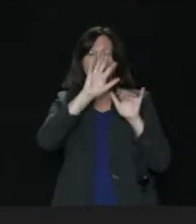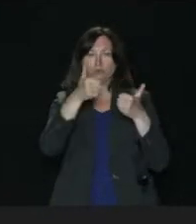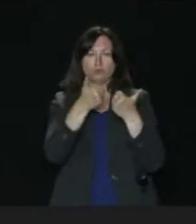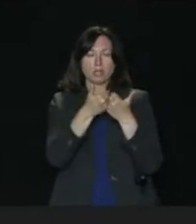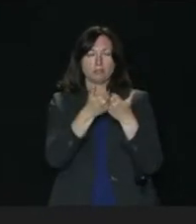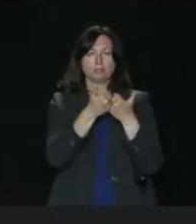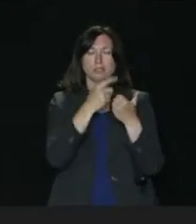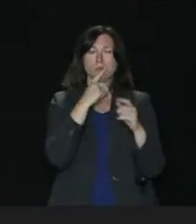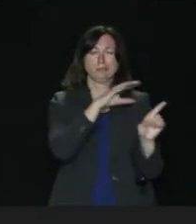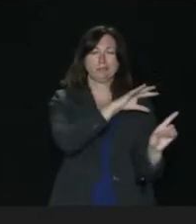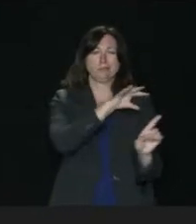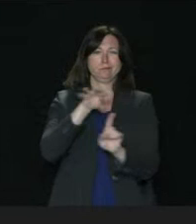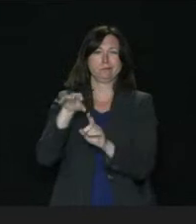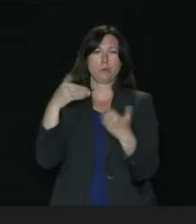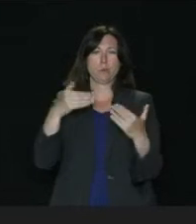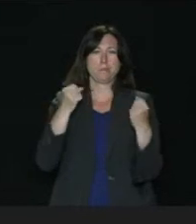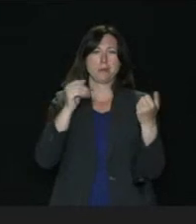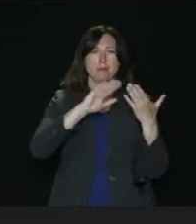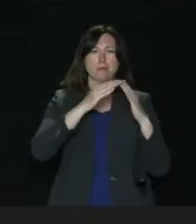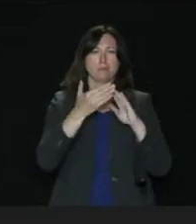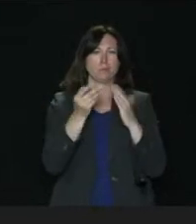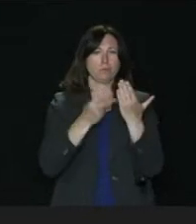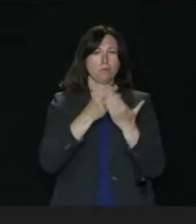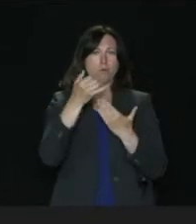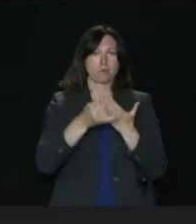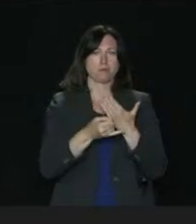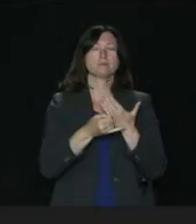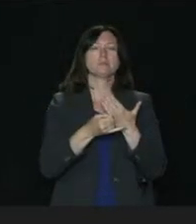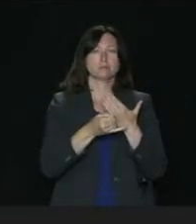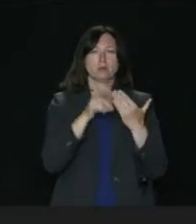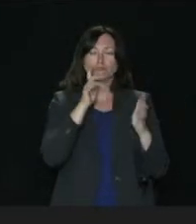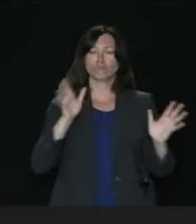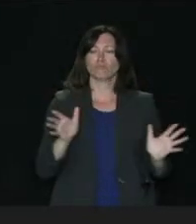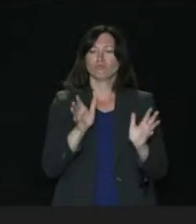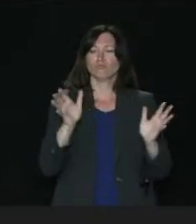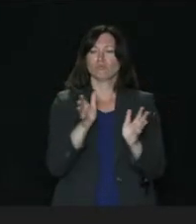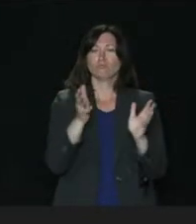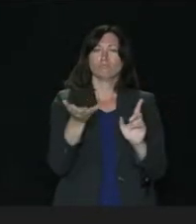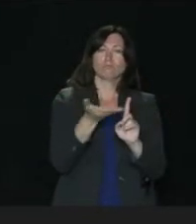many community-based initiatives that are doing this great work.